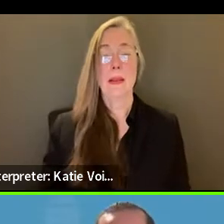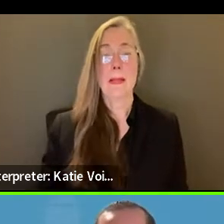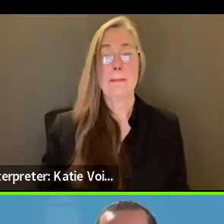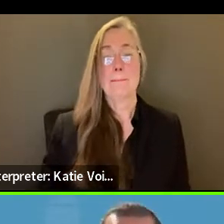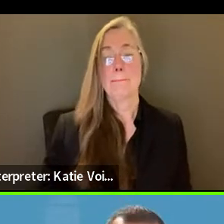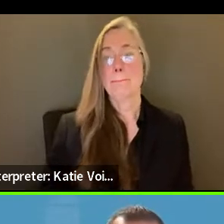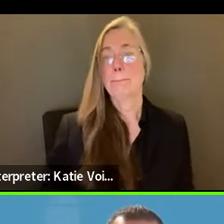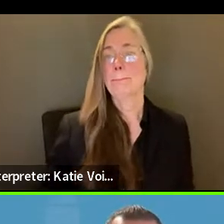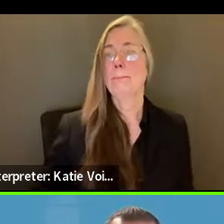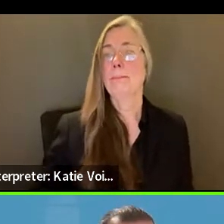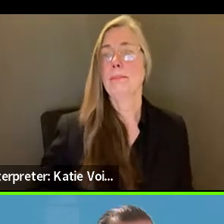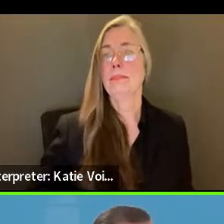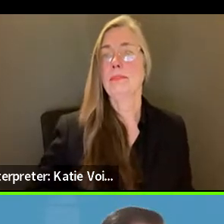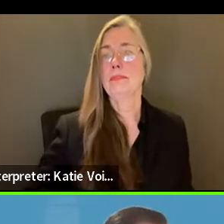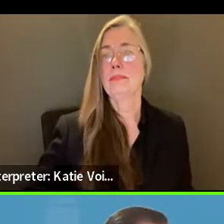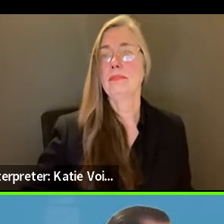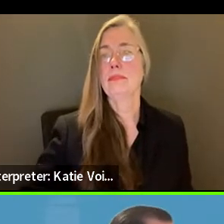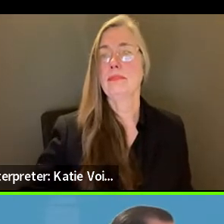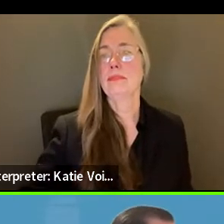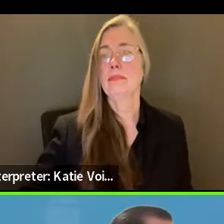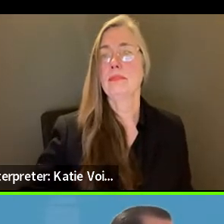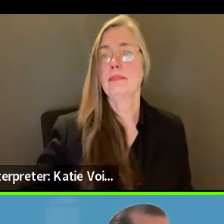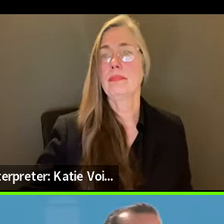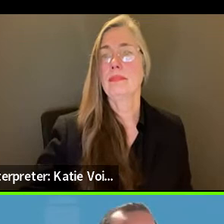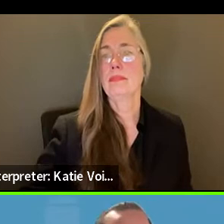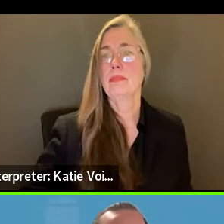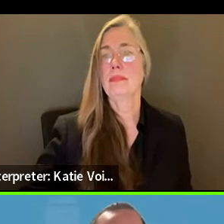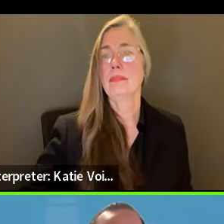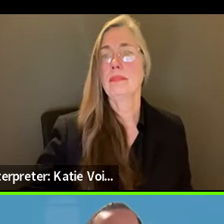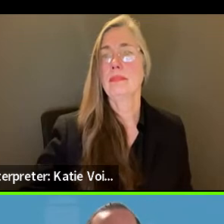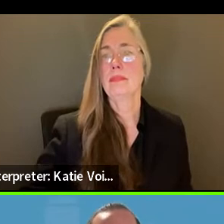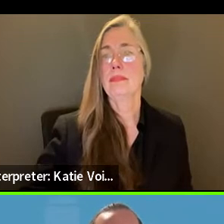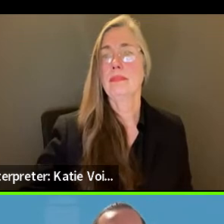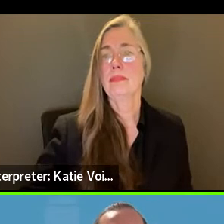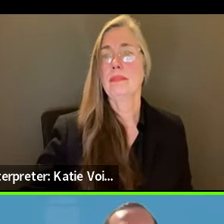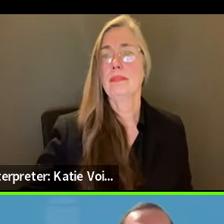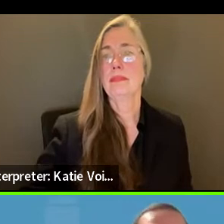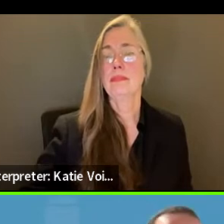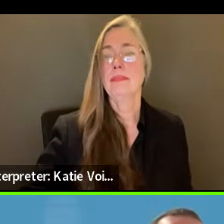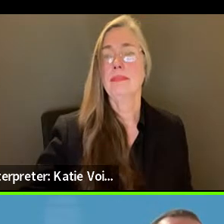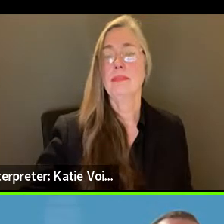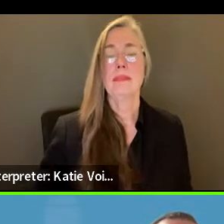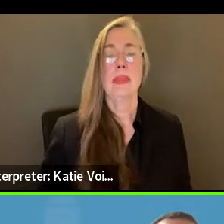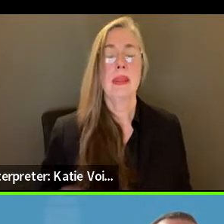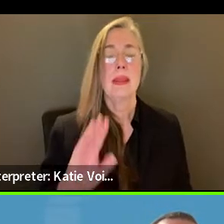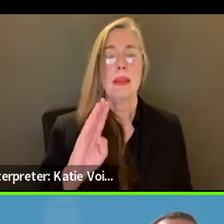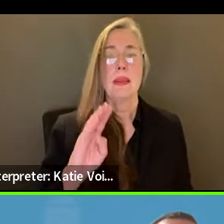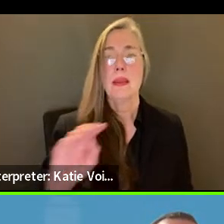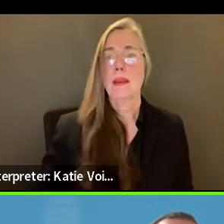Thank you. I sent this question in before. I'm wondering, it's